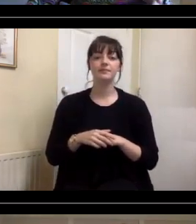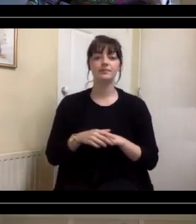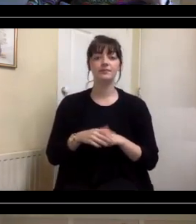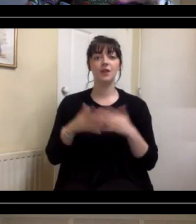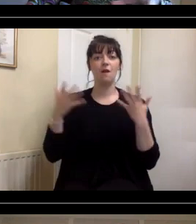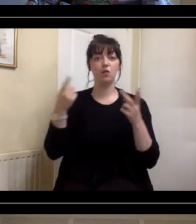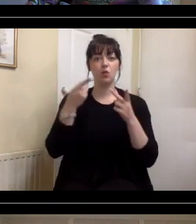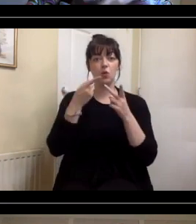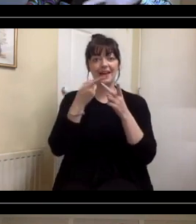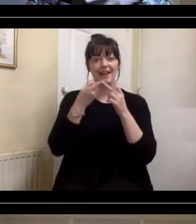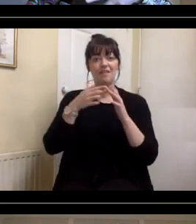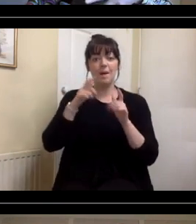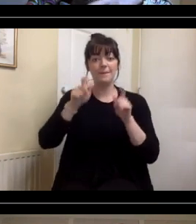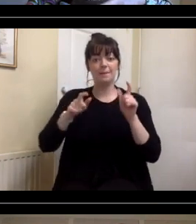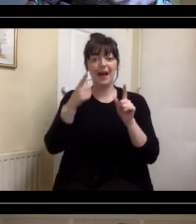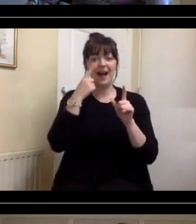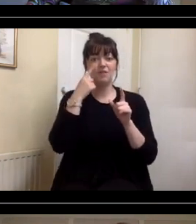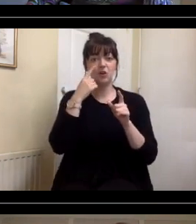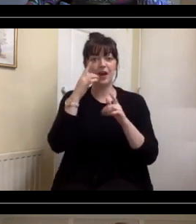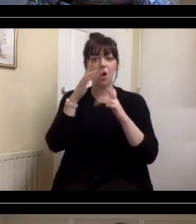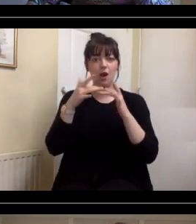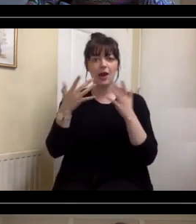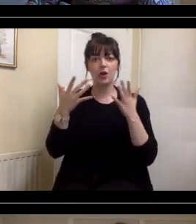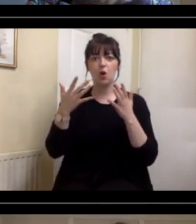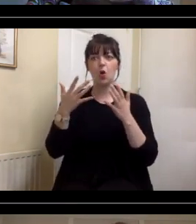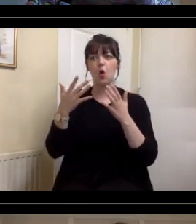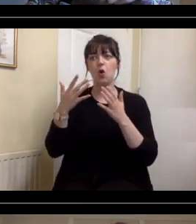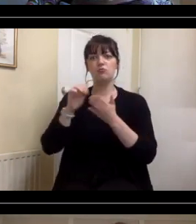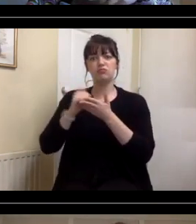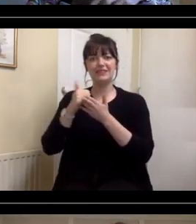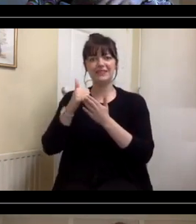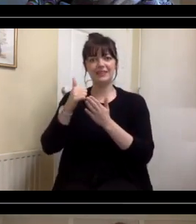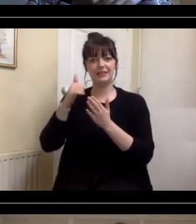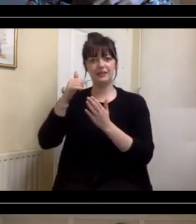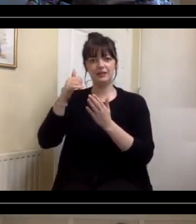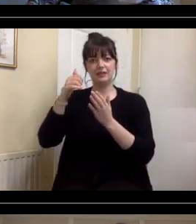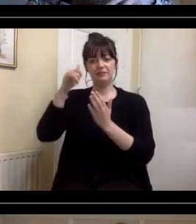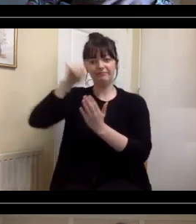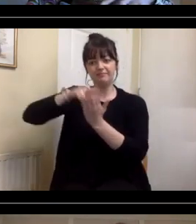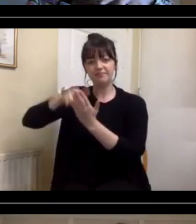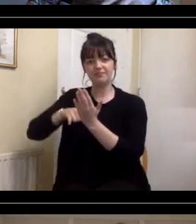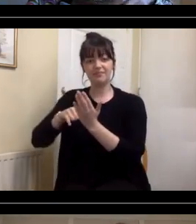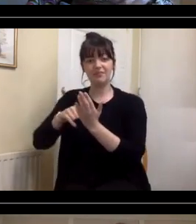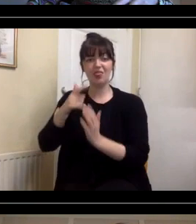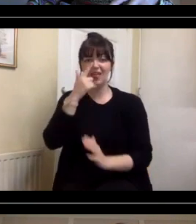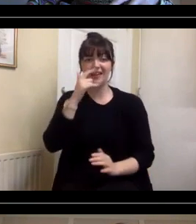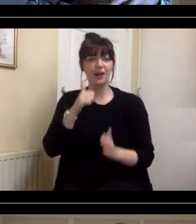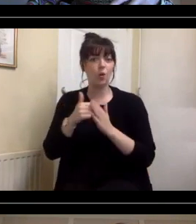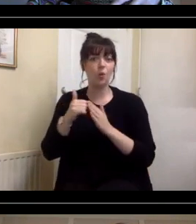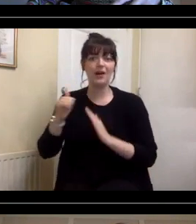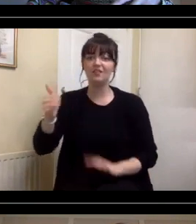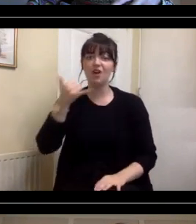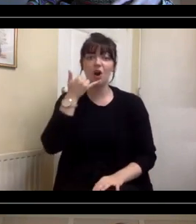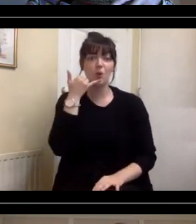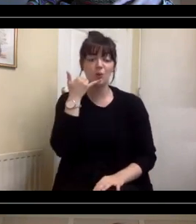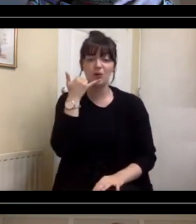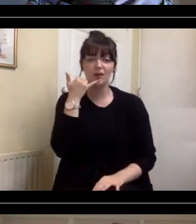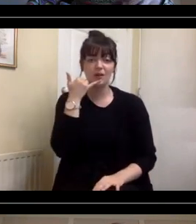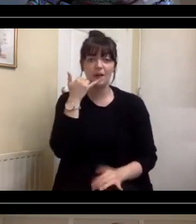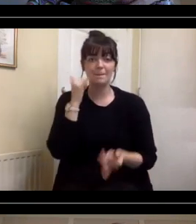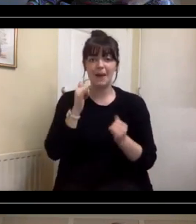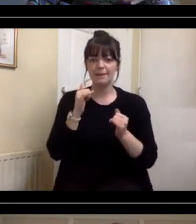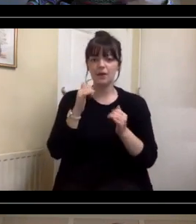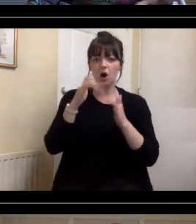look at the printed materials or even online materials, there is always the opportunity just to pick up the phone to us through our telephone surgery